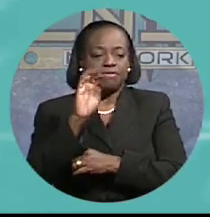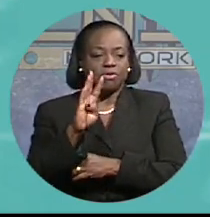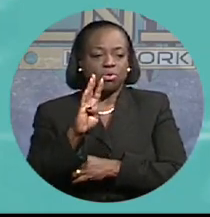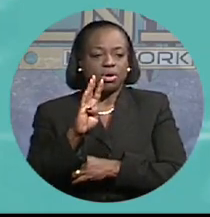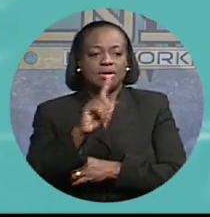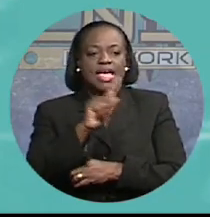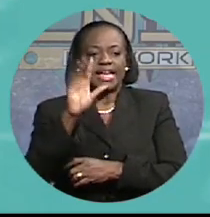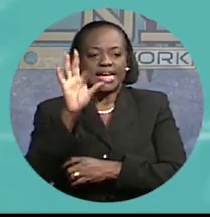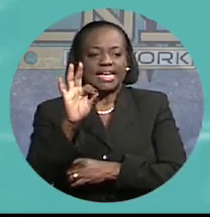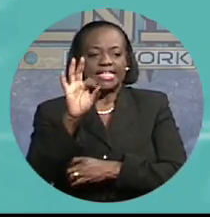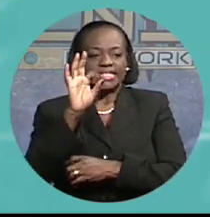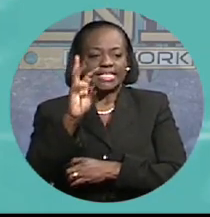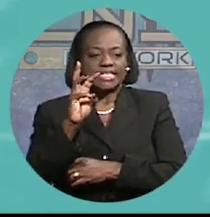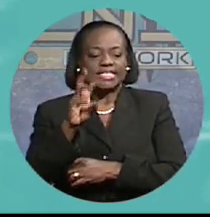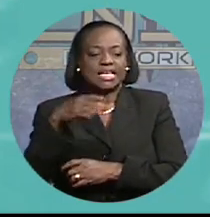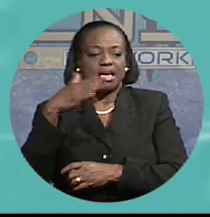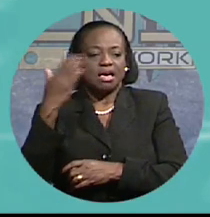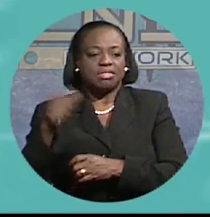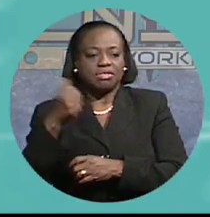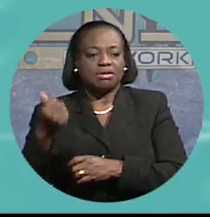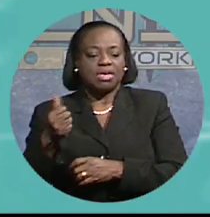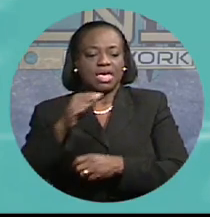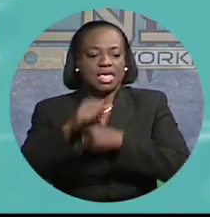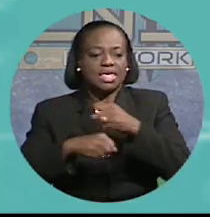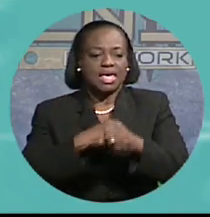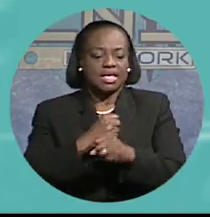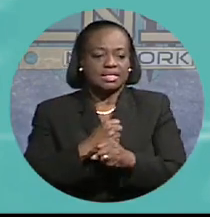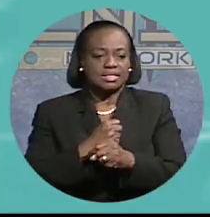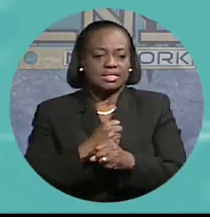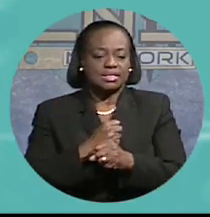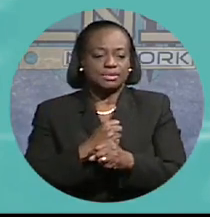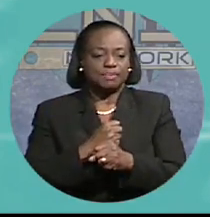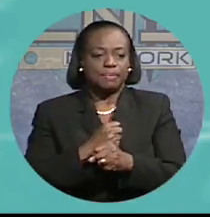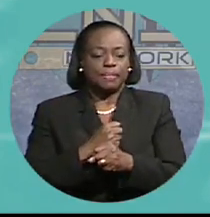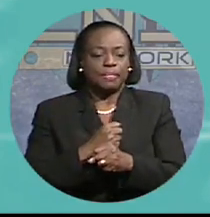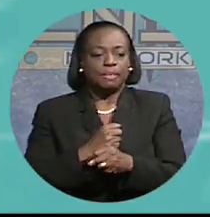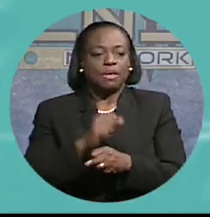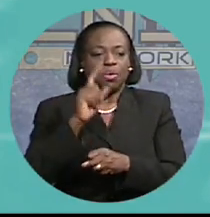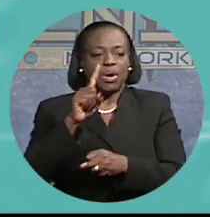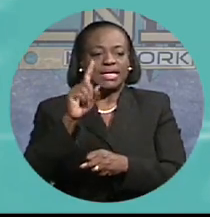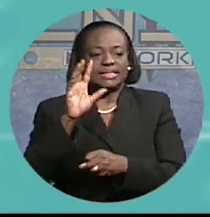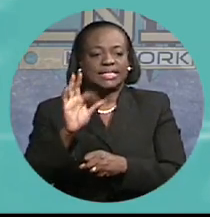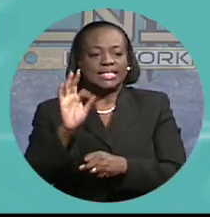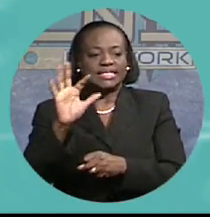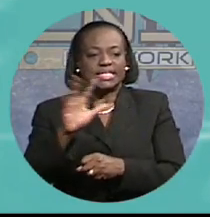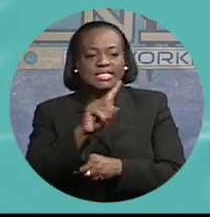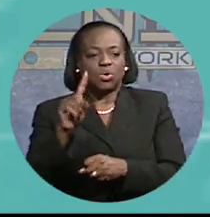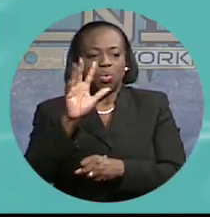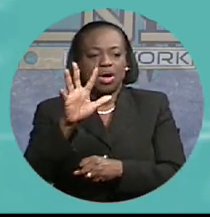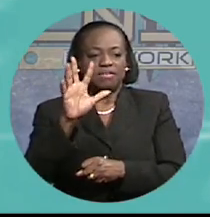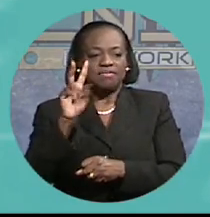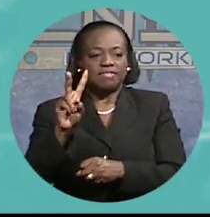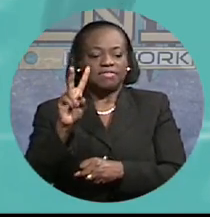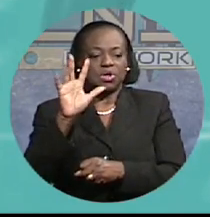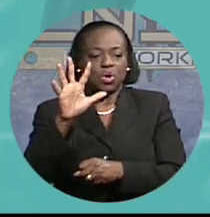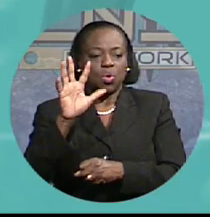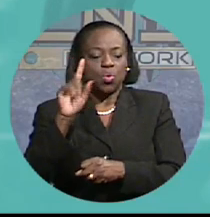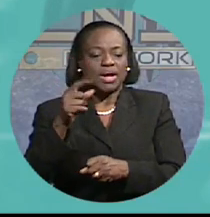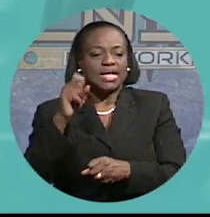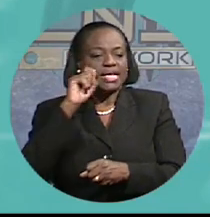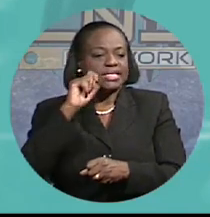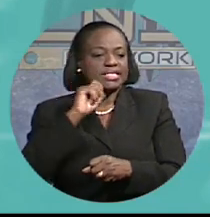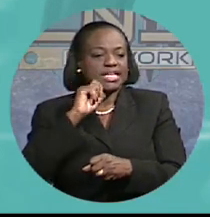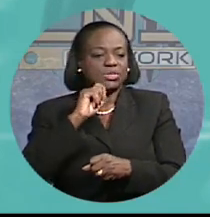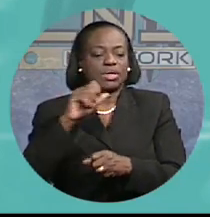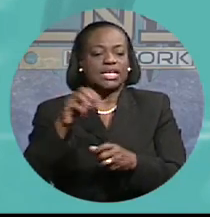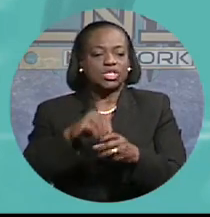the previous year. There were 154 unlawful sexual intercourse cases as compared to 151 in 2012. Guns